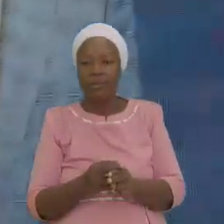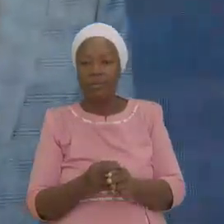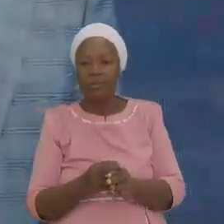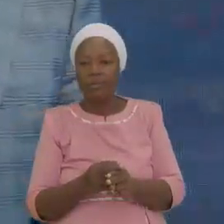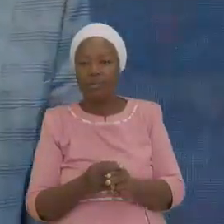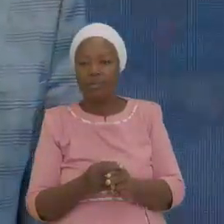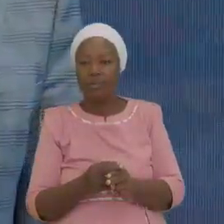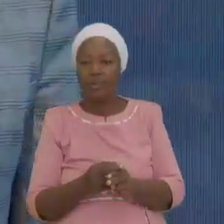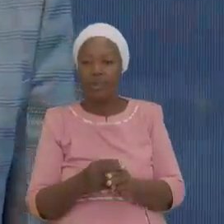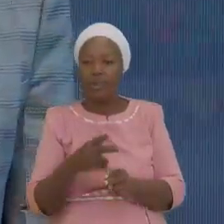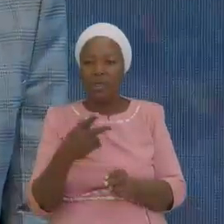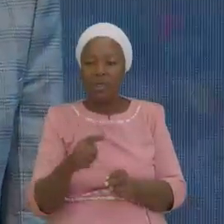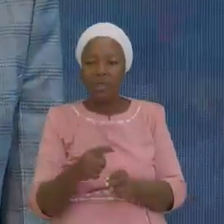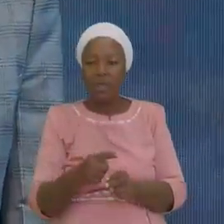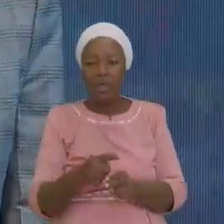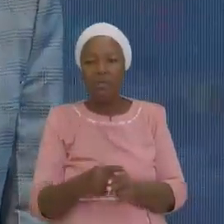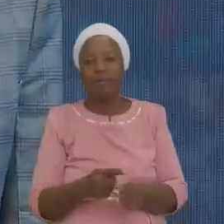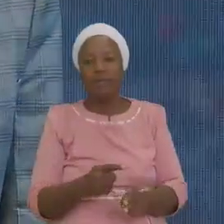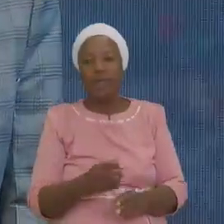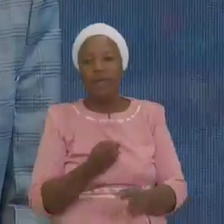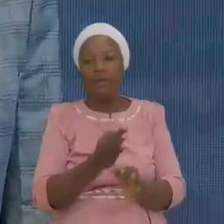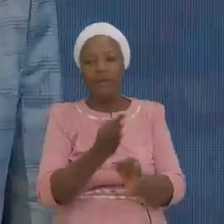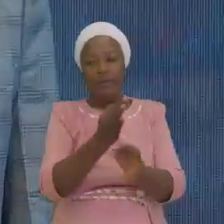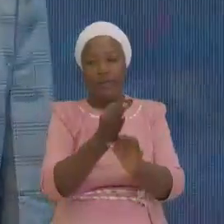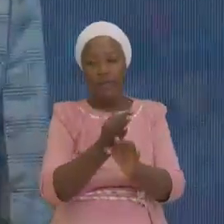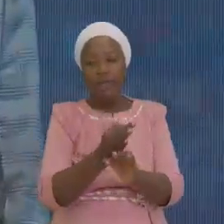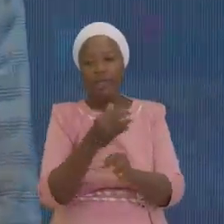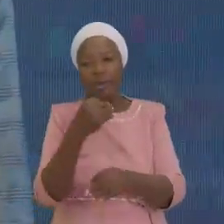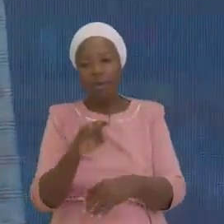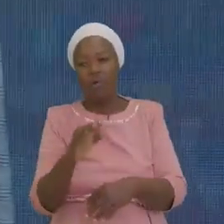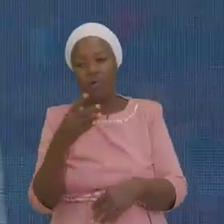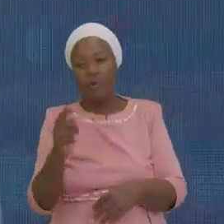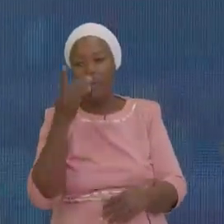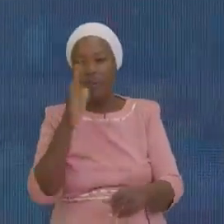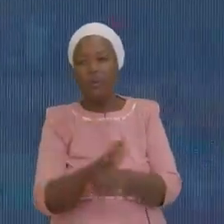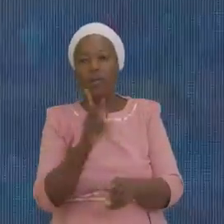The faithfulness of the promise keeper.